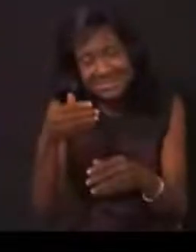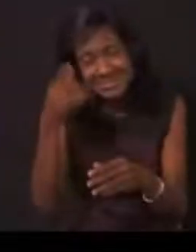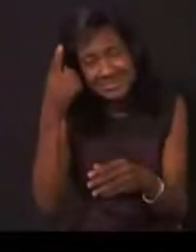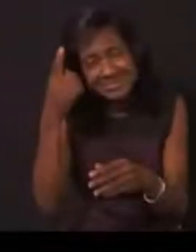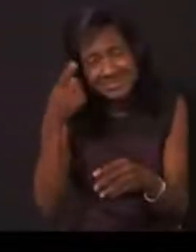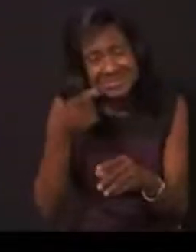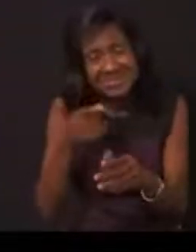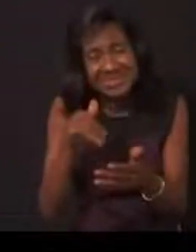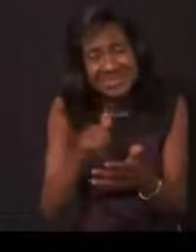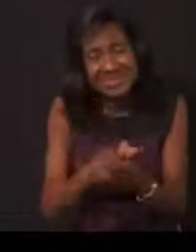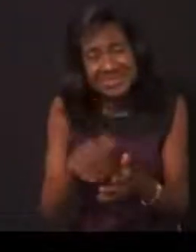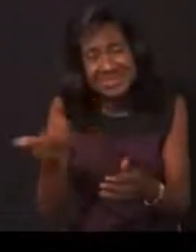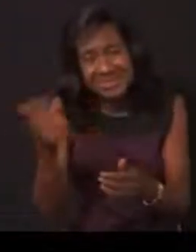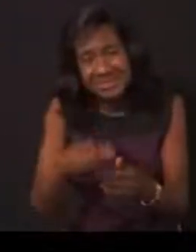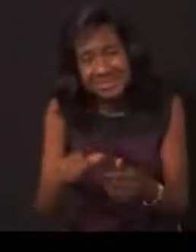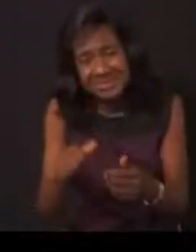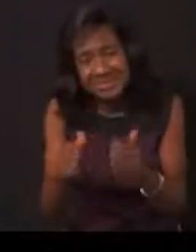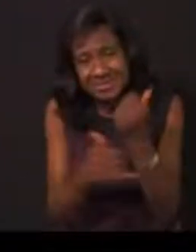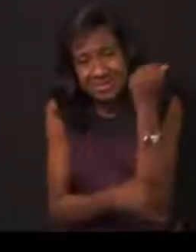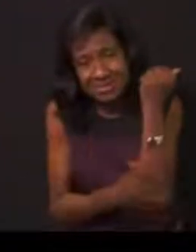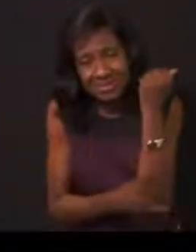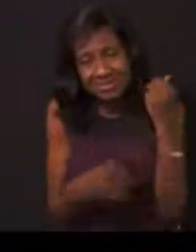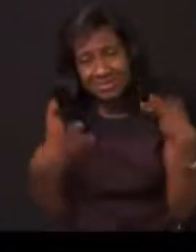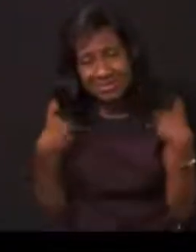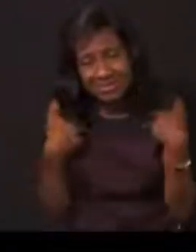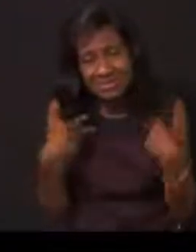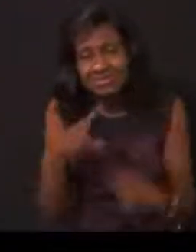Okay, will people be required to pay for them?